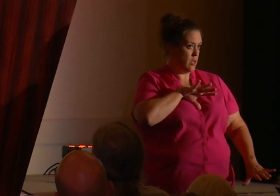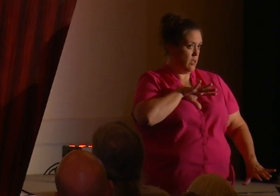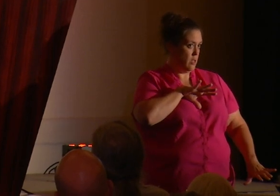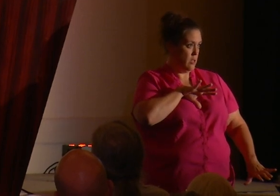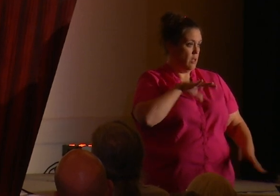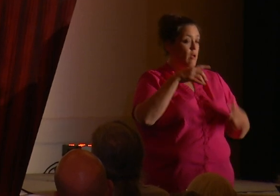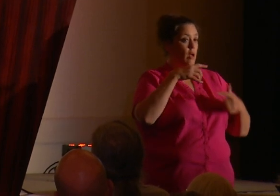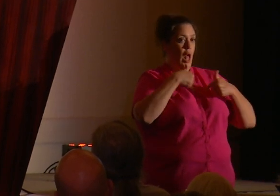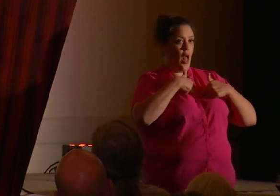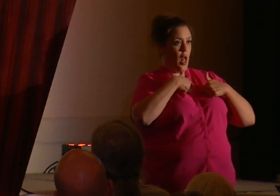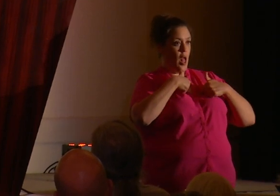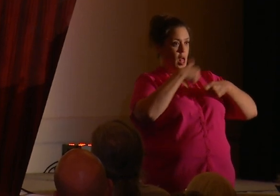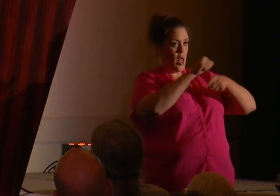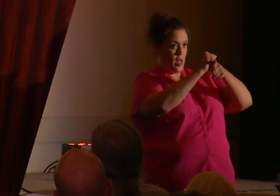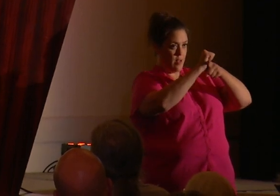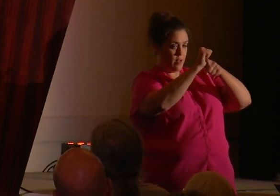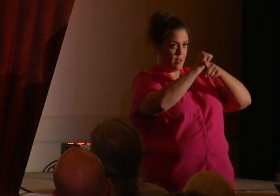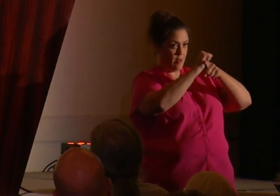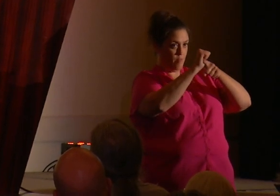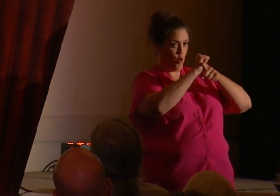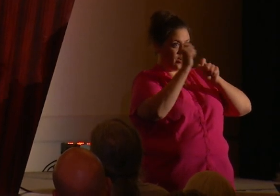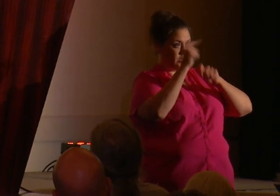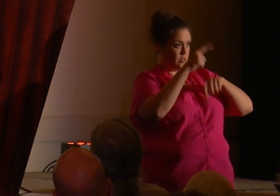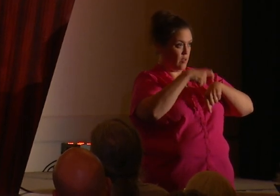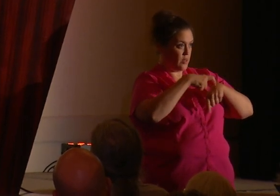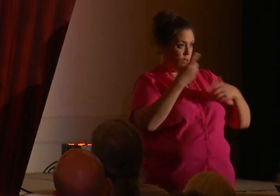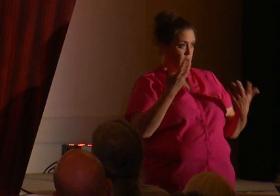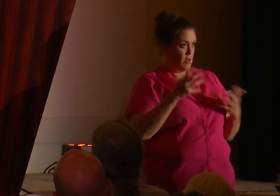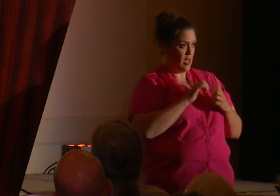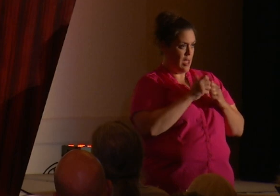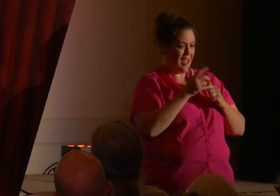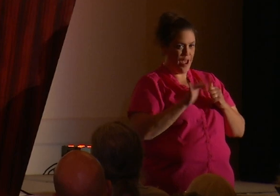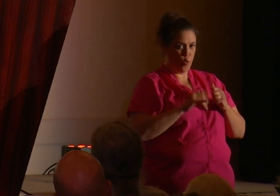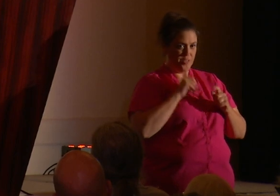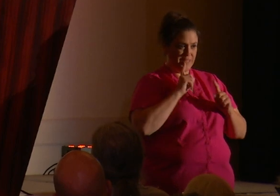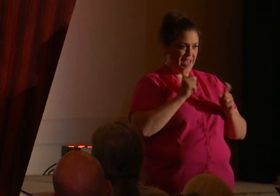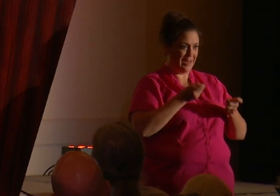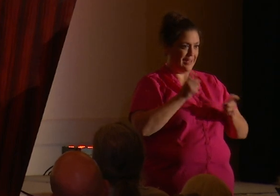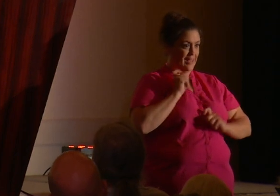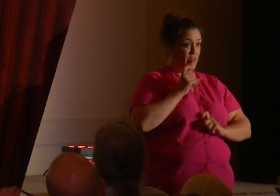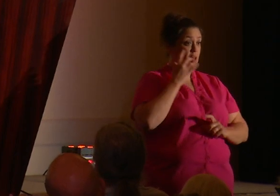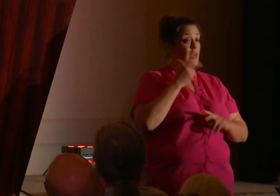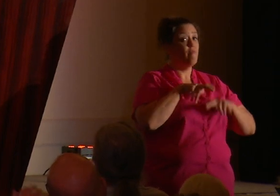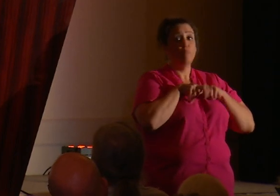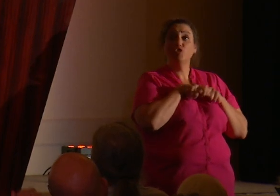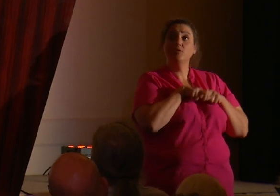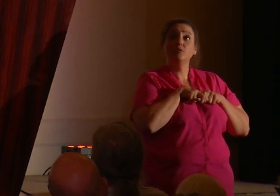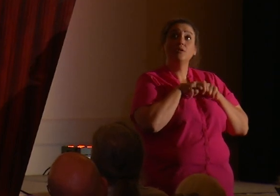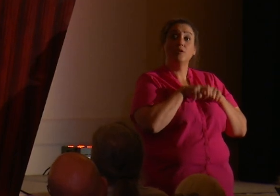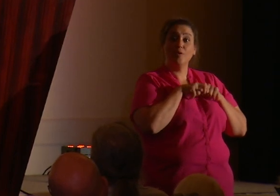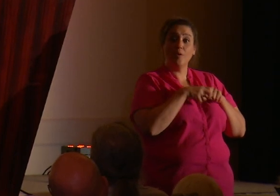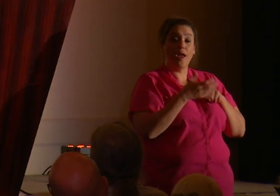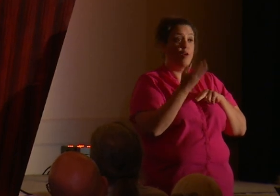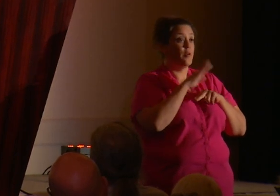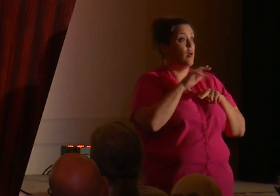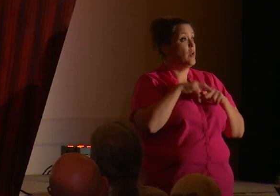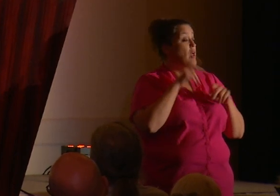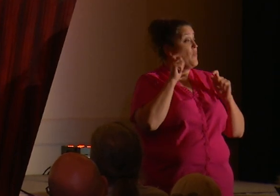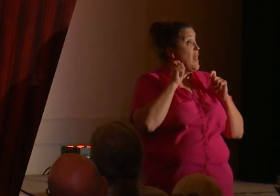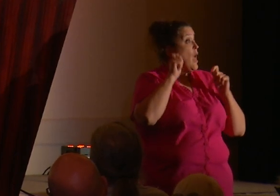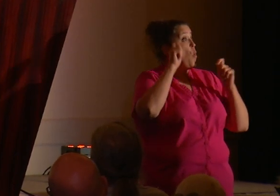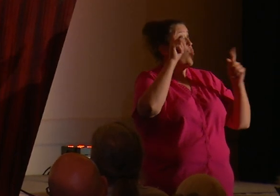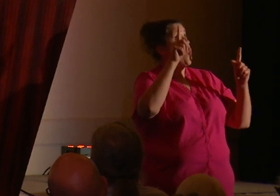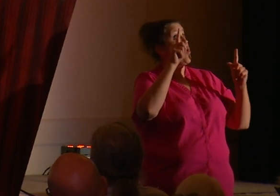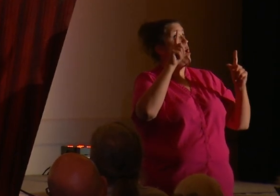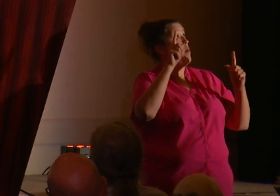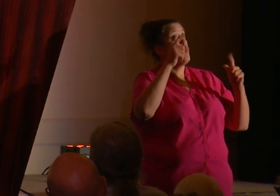I practice all the time. So how is that a gift? I said, if I was just sitting on my butt all day and I woke up and it was like,